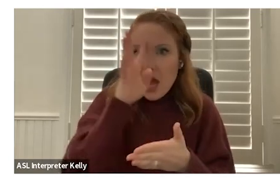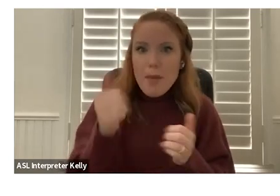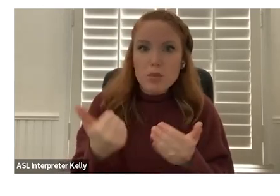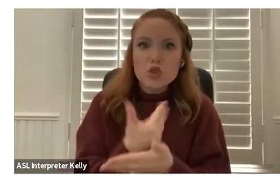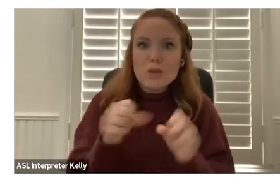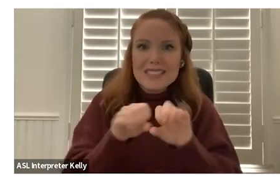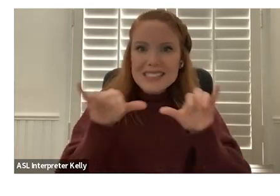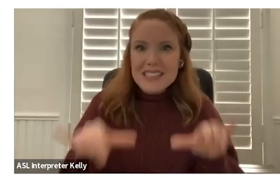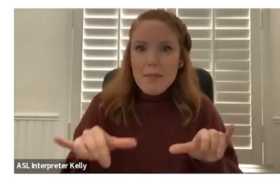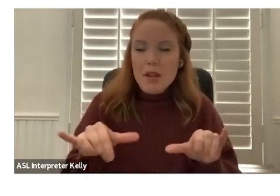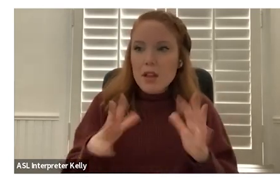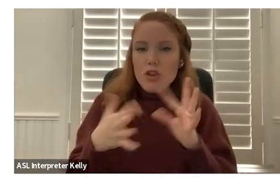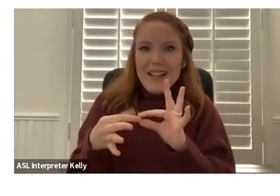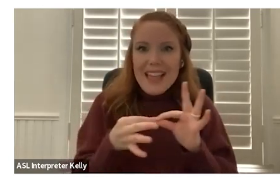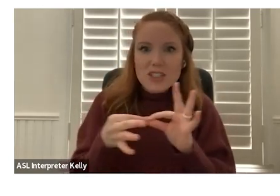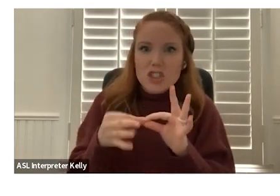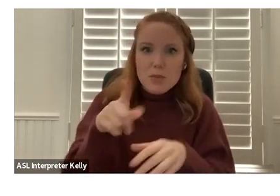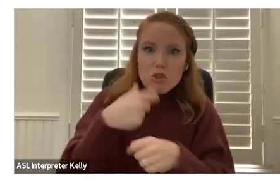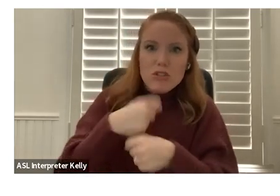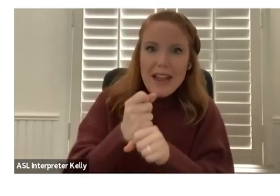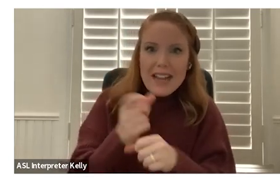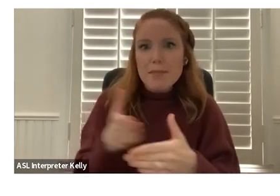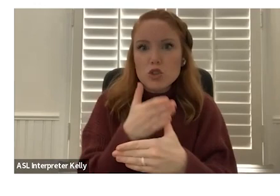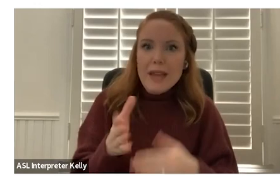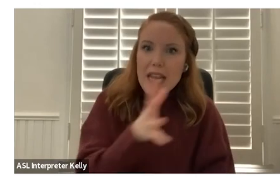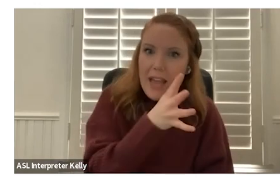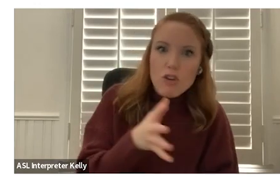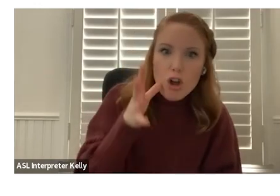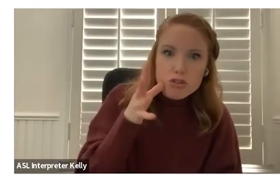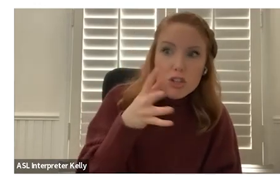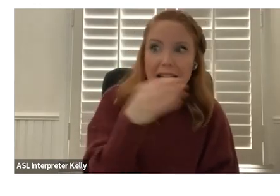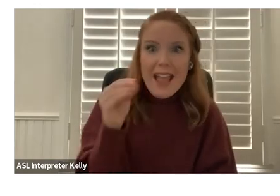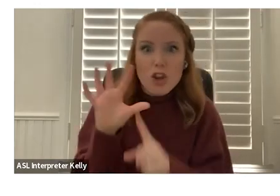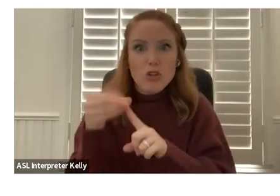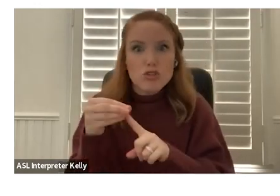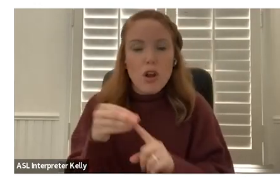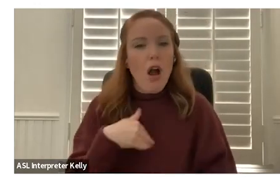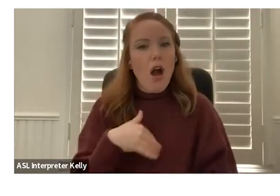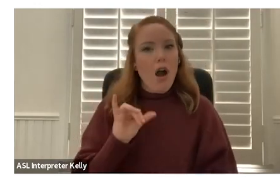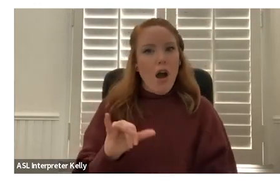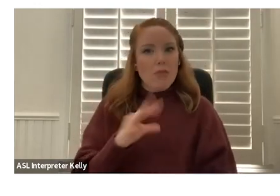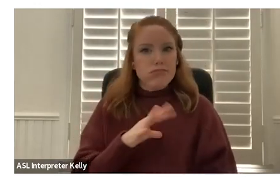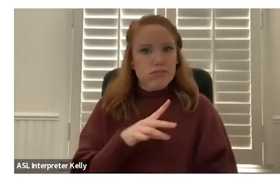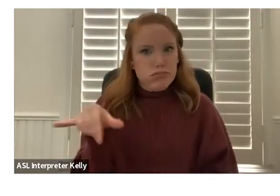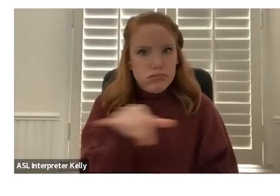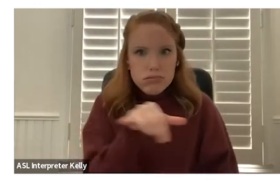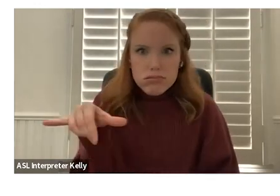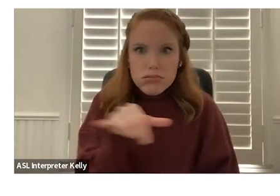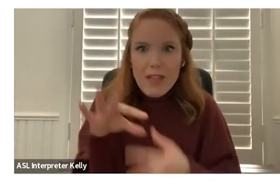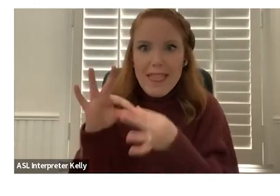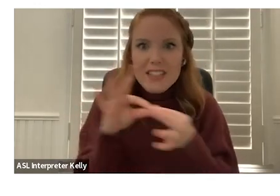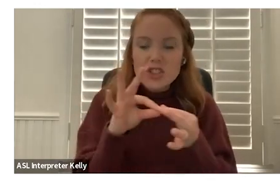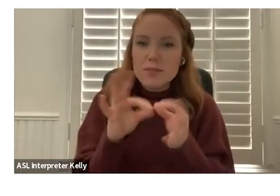that's why the series is so important for us. And thank you so much for kicking off. Thank you for having